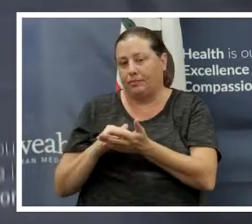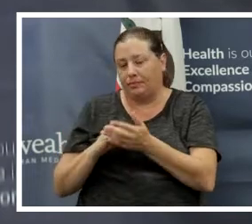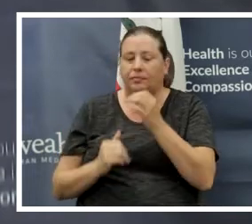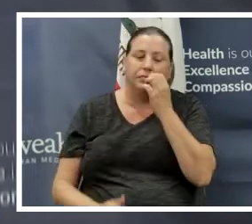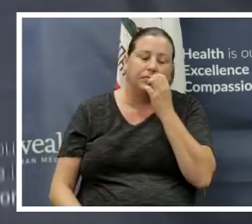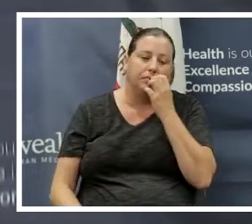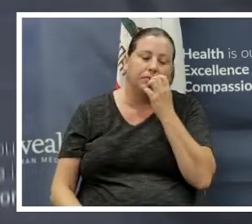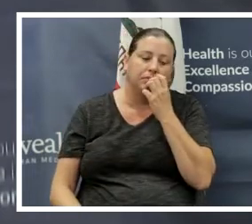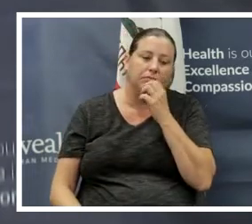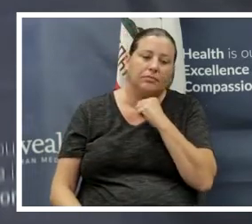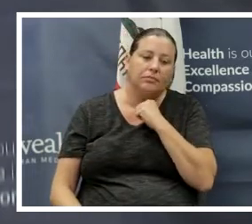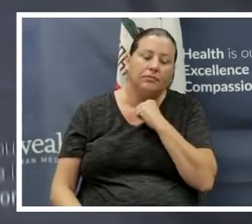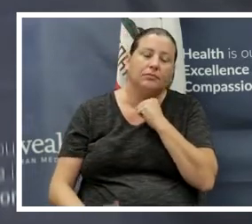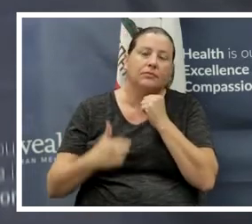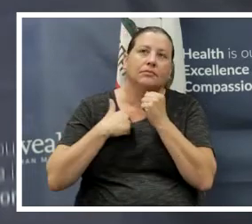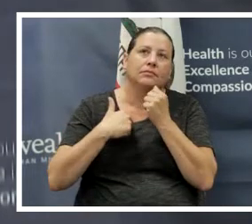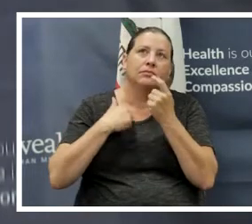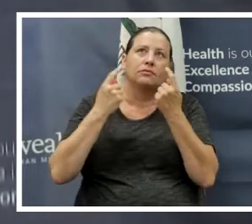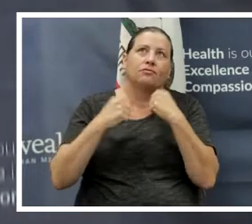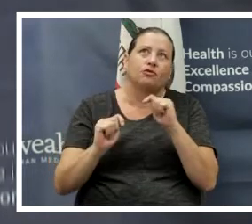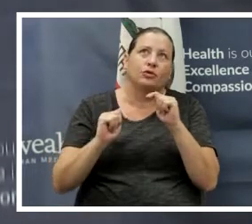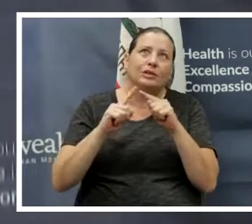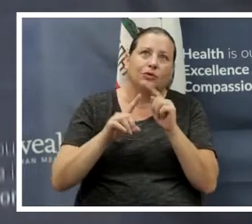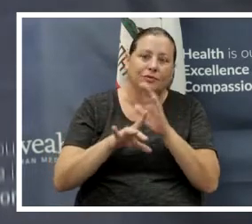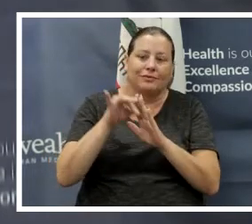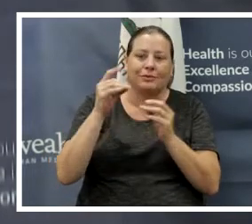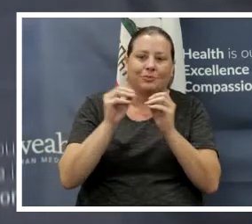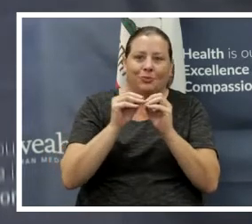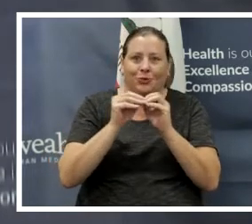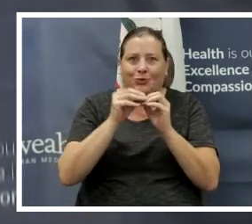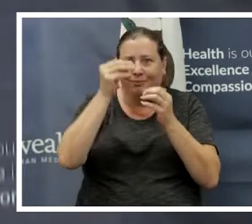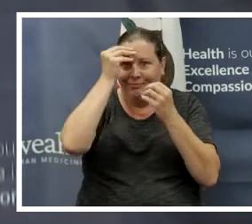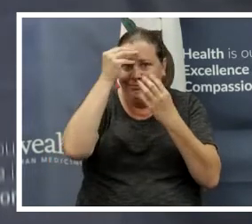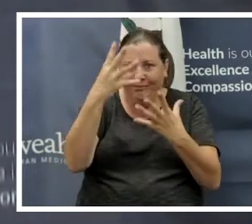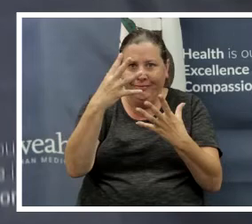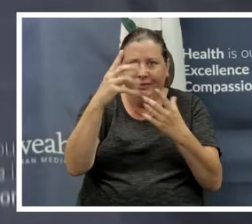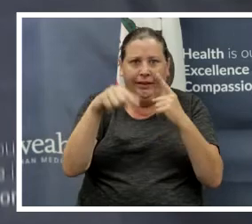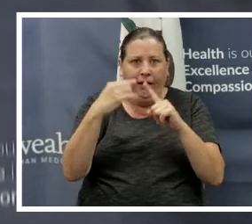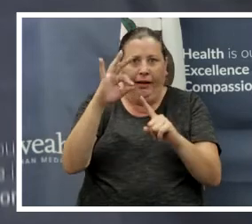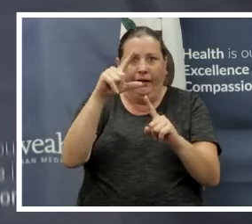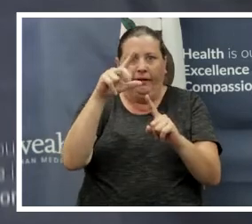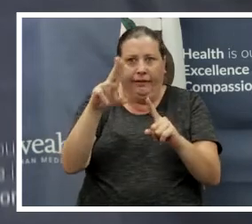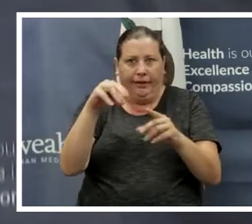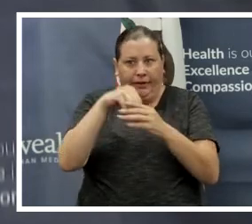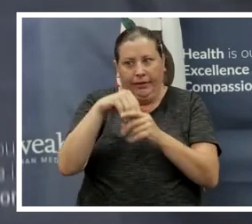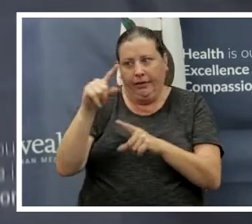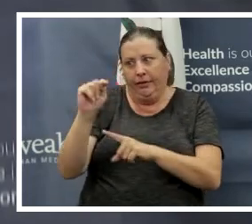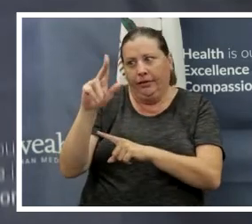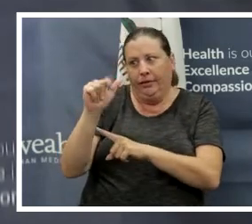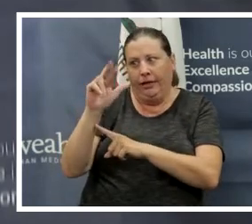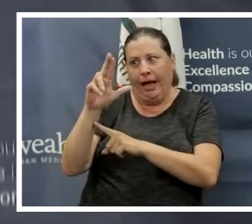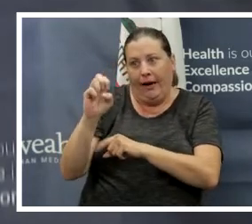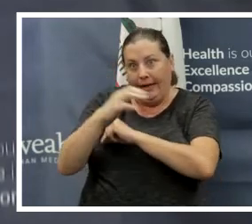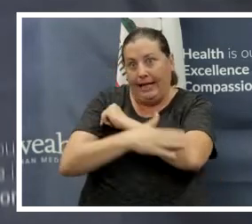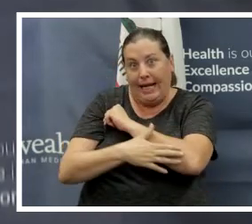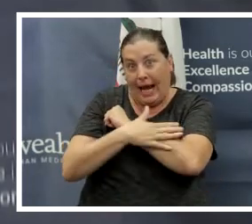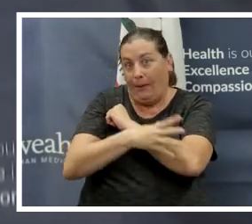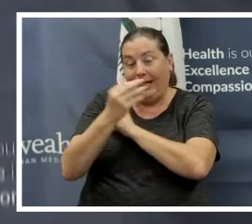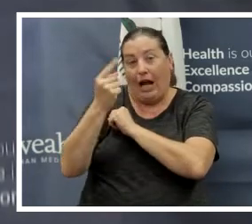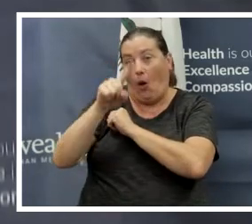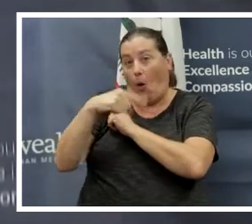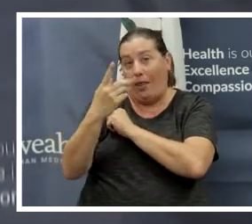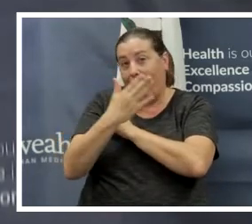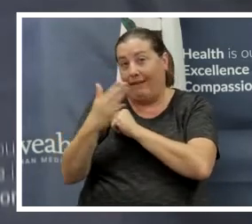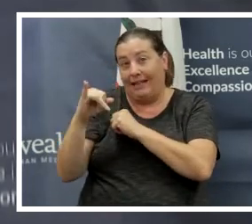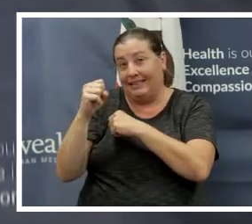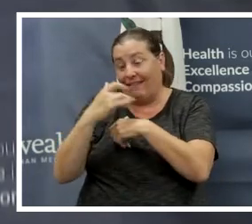to find more recent information about the flu in Tulare County, and the only thing that's available is back